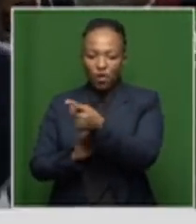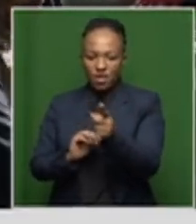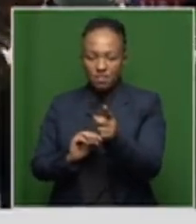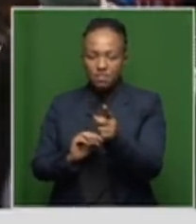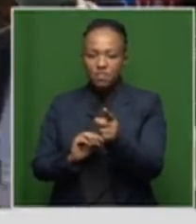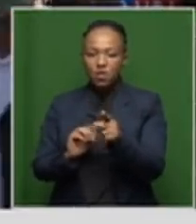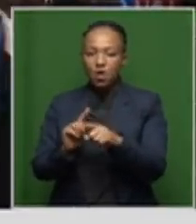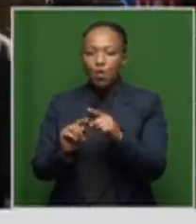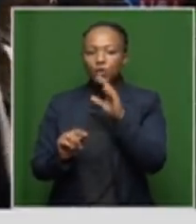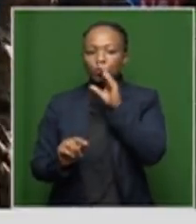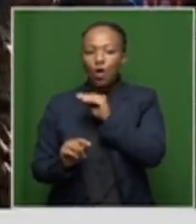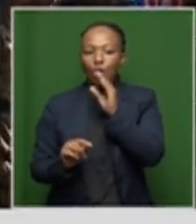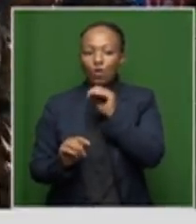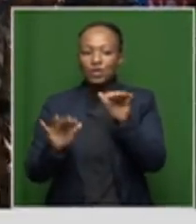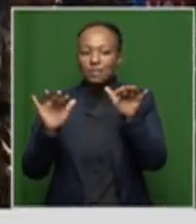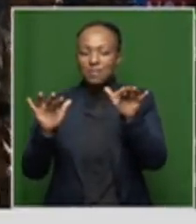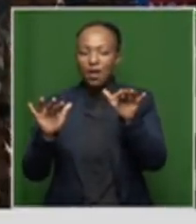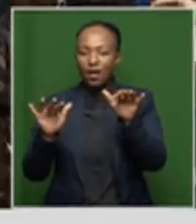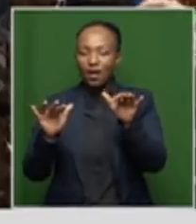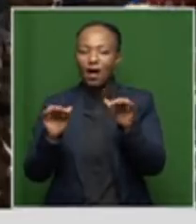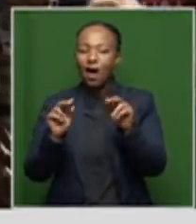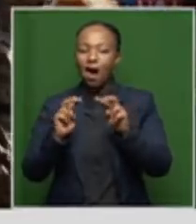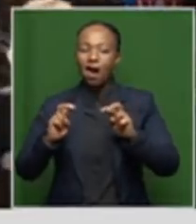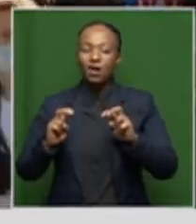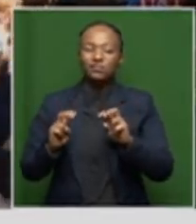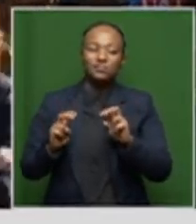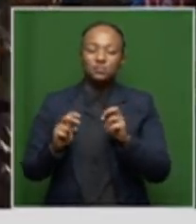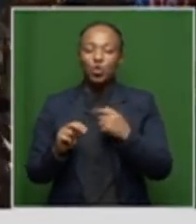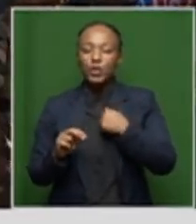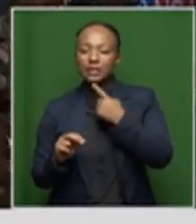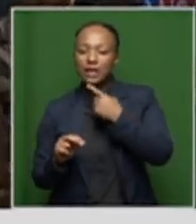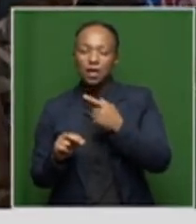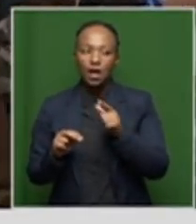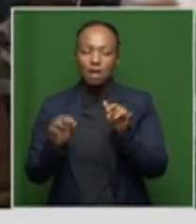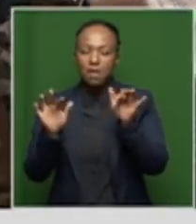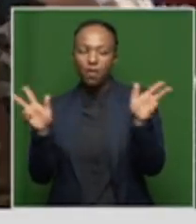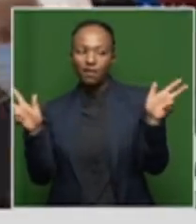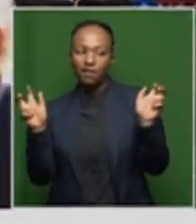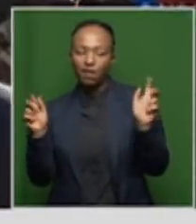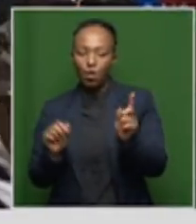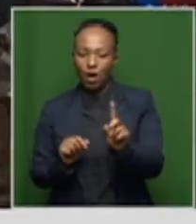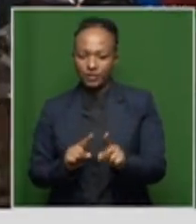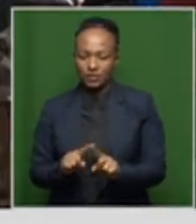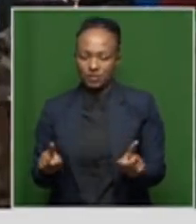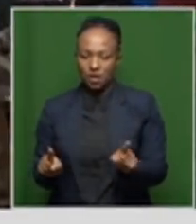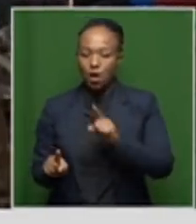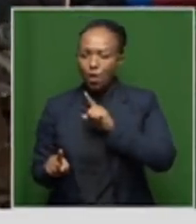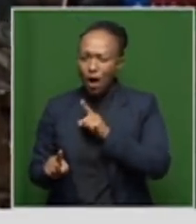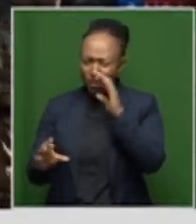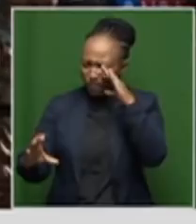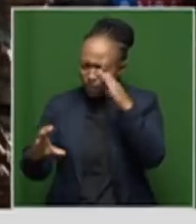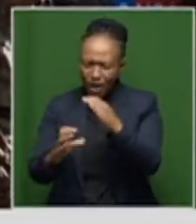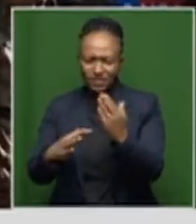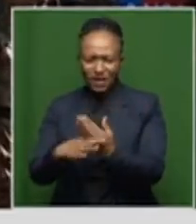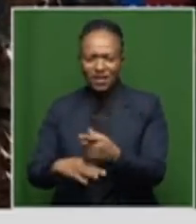with the gallery, talking to the people outside, not dealing with the issues in court and getting to the merits. Because if you look at the argument and